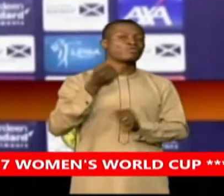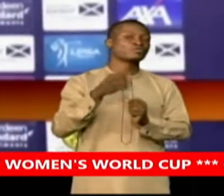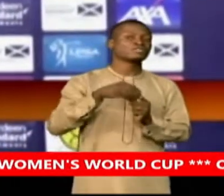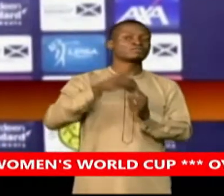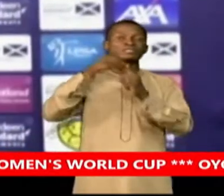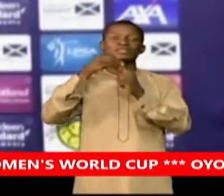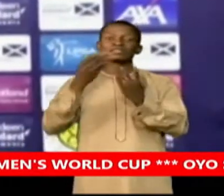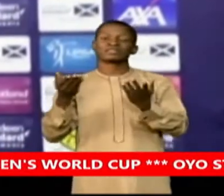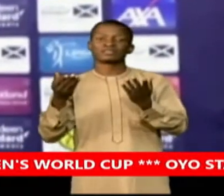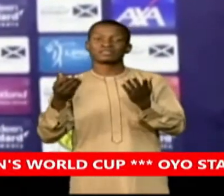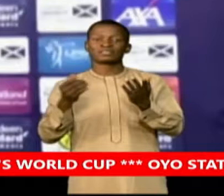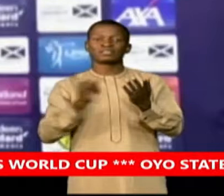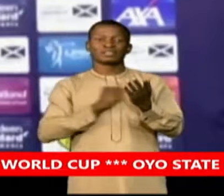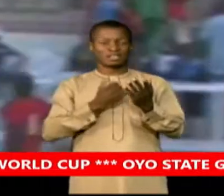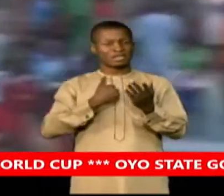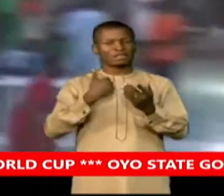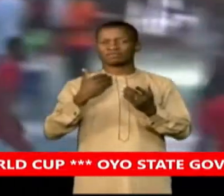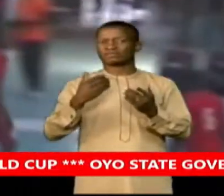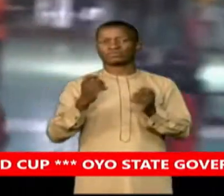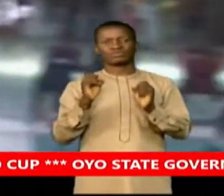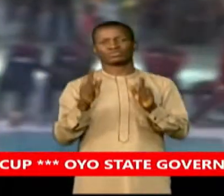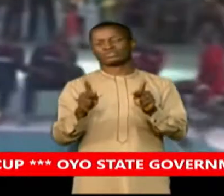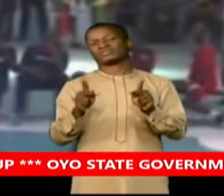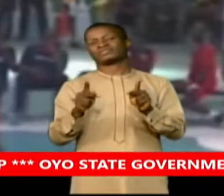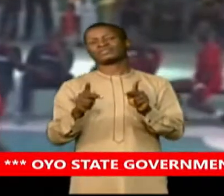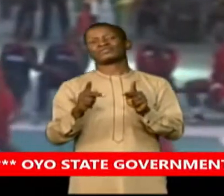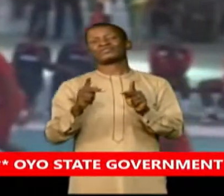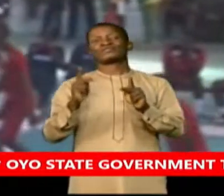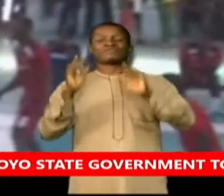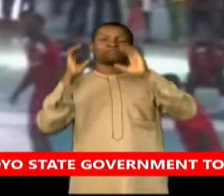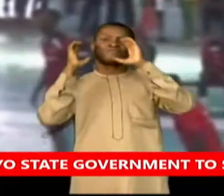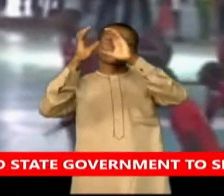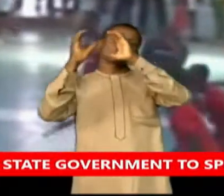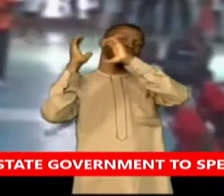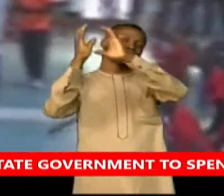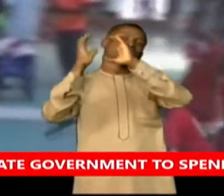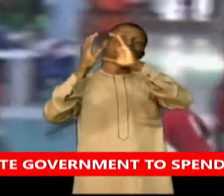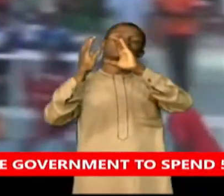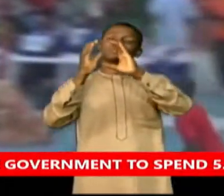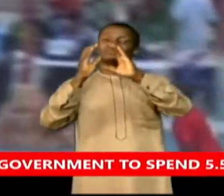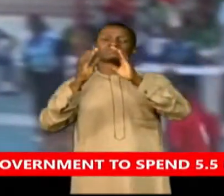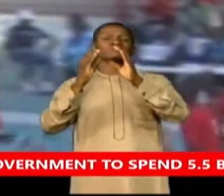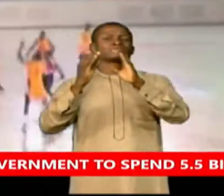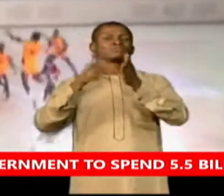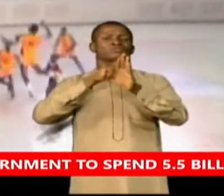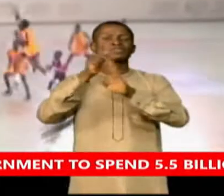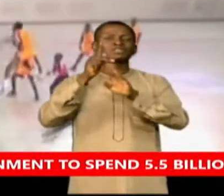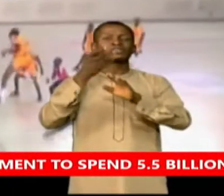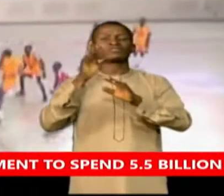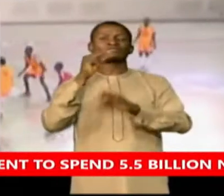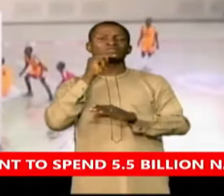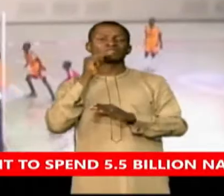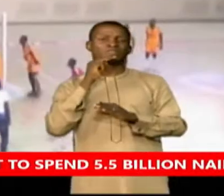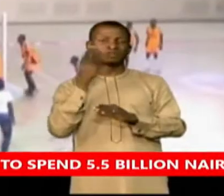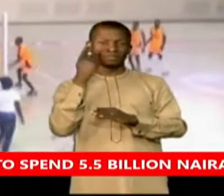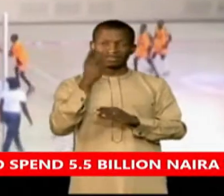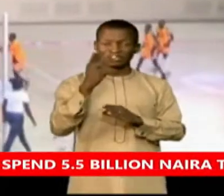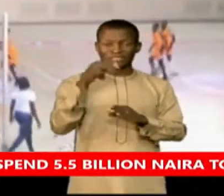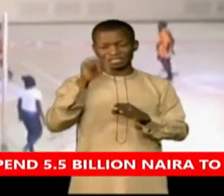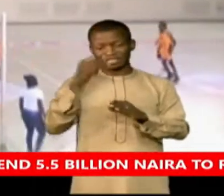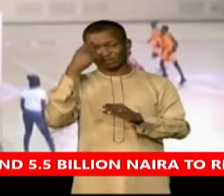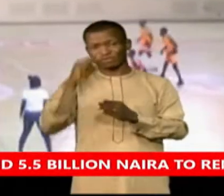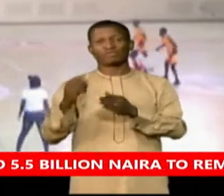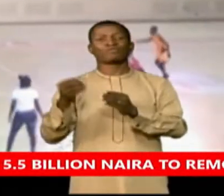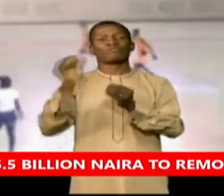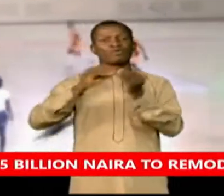putting, I have a great chance. Meanwhile, Volleyball Professionals Association of Nigeria has intensified the call for more